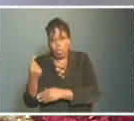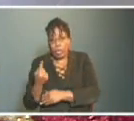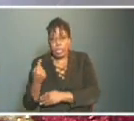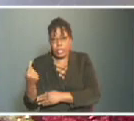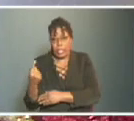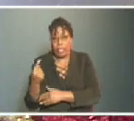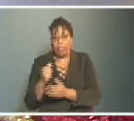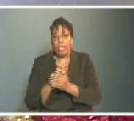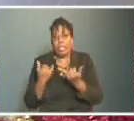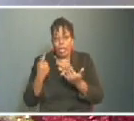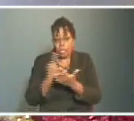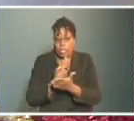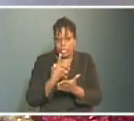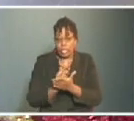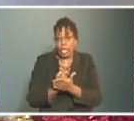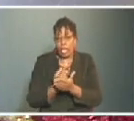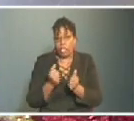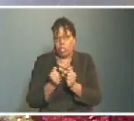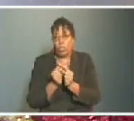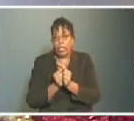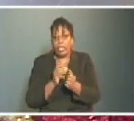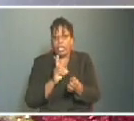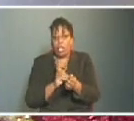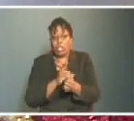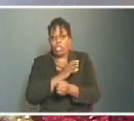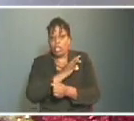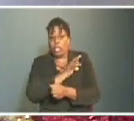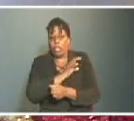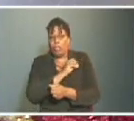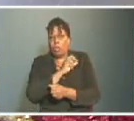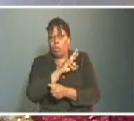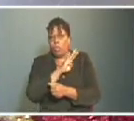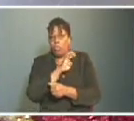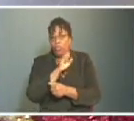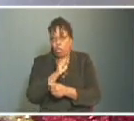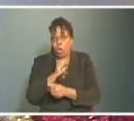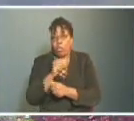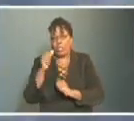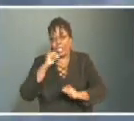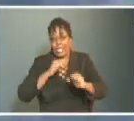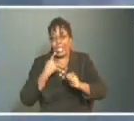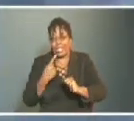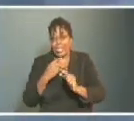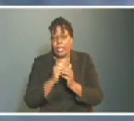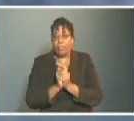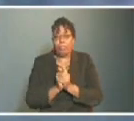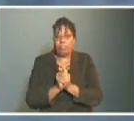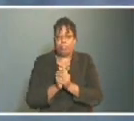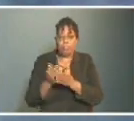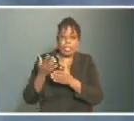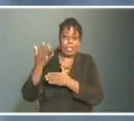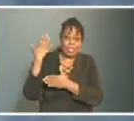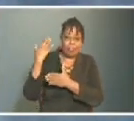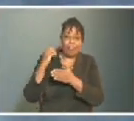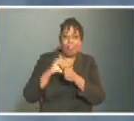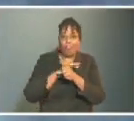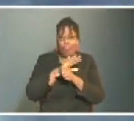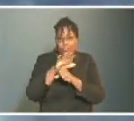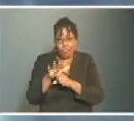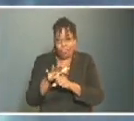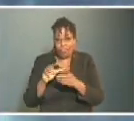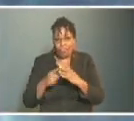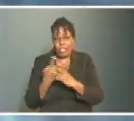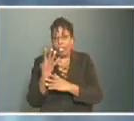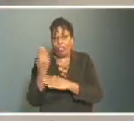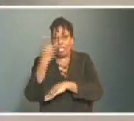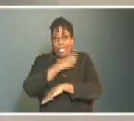Adderley discusses with Dr. Nikia Forbes what the science has to say. Since COVID-19 emerged, a 14-day period